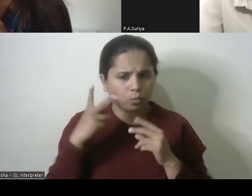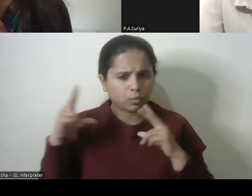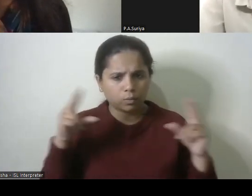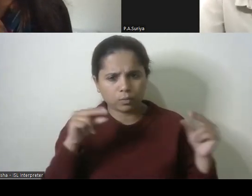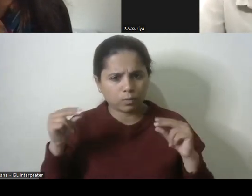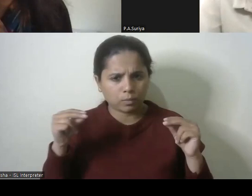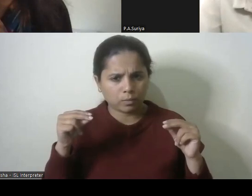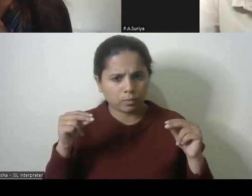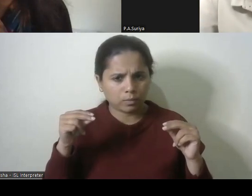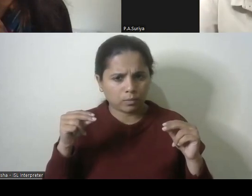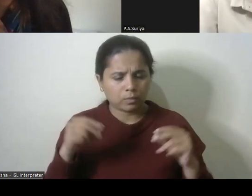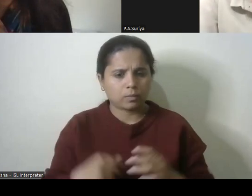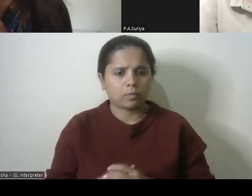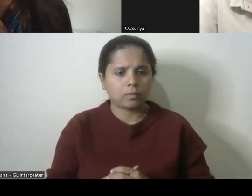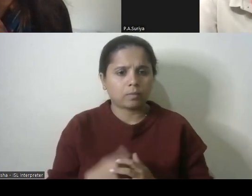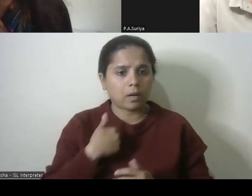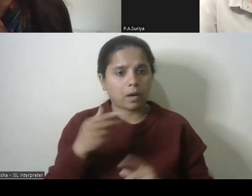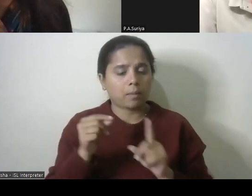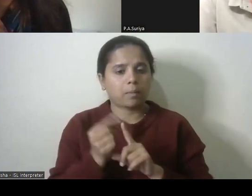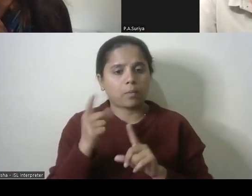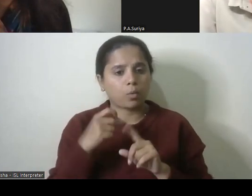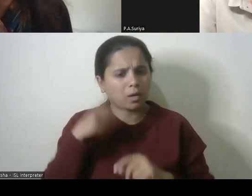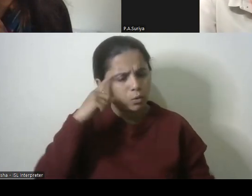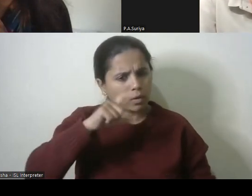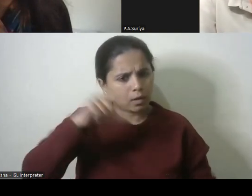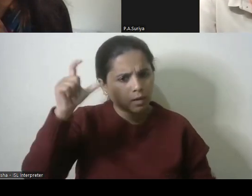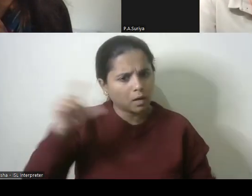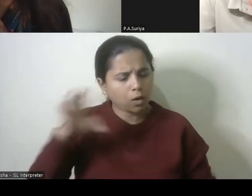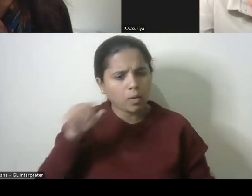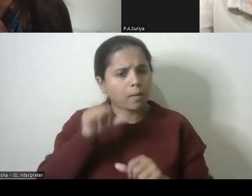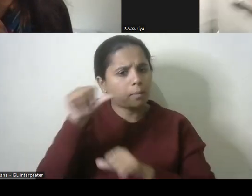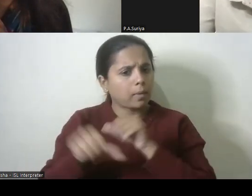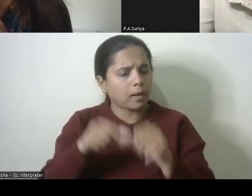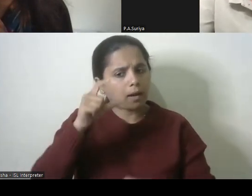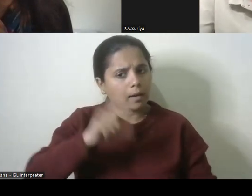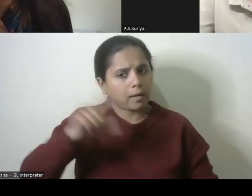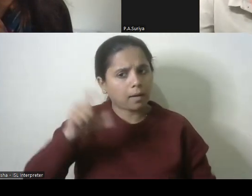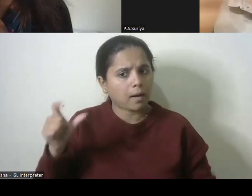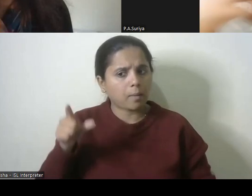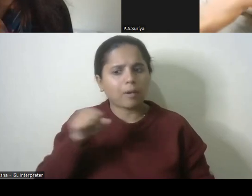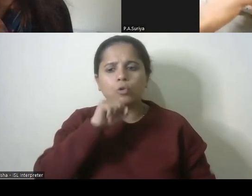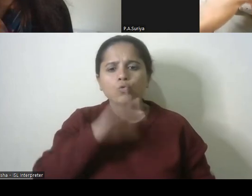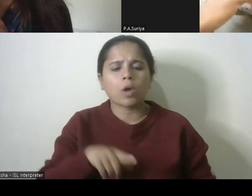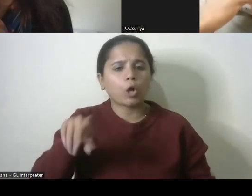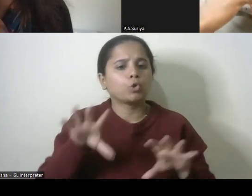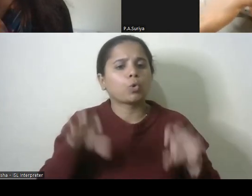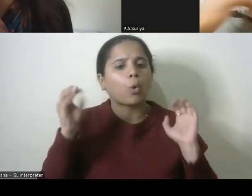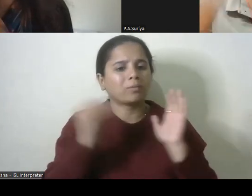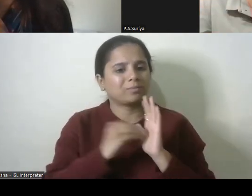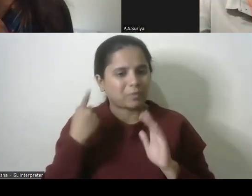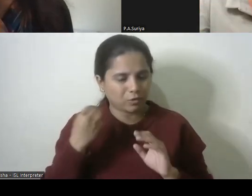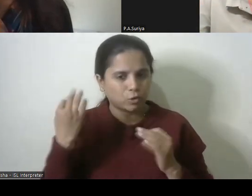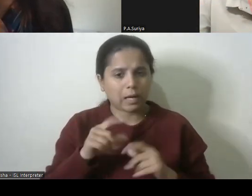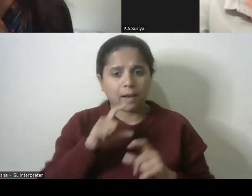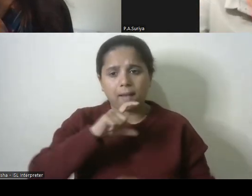I am Purna Nepali from Nepal. The Nepal is in the process of Nepal has the youngest constitutions, and Nepal is in the